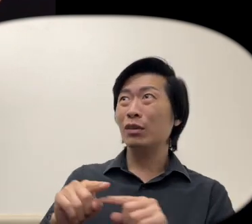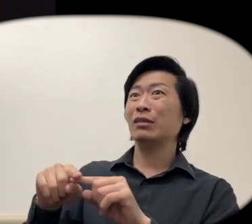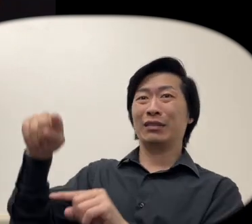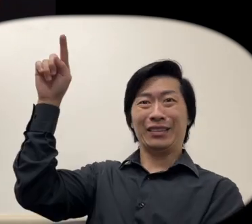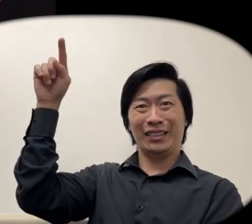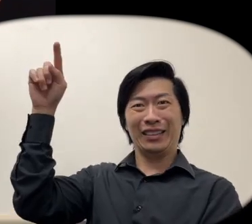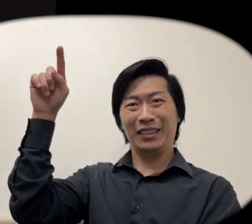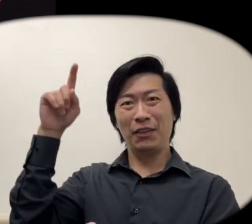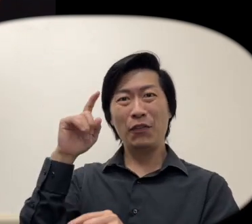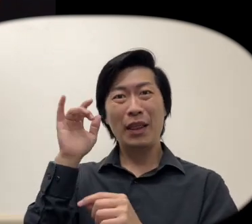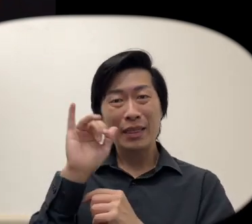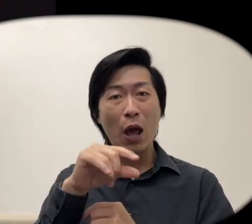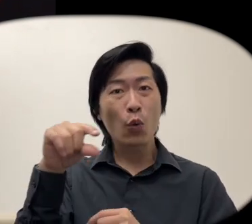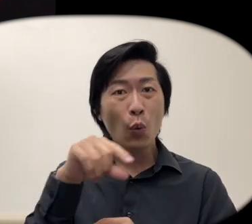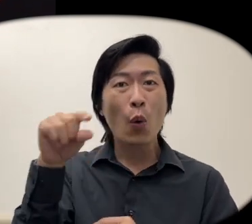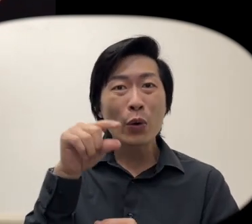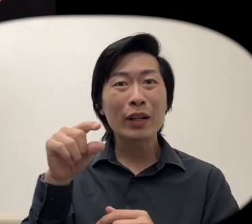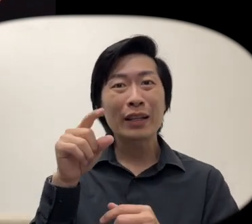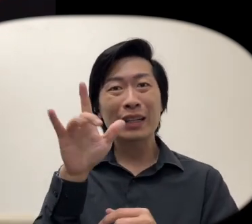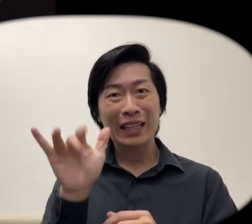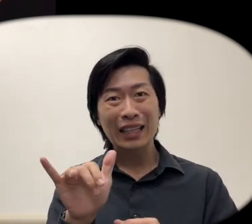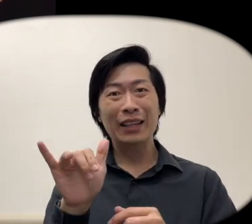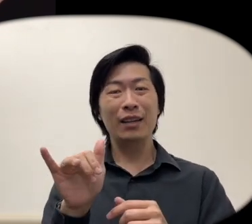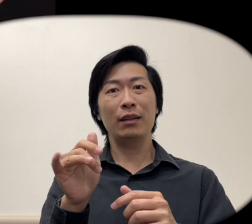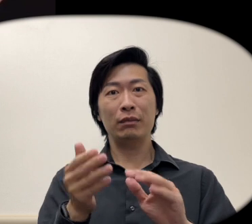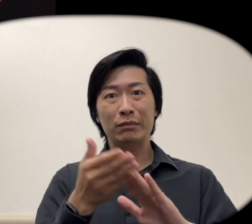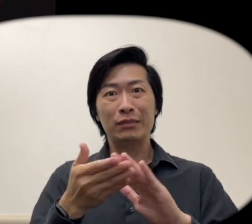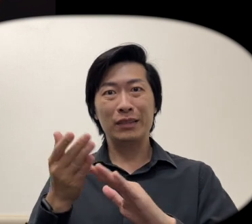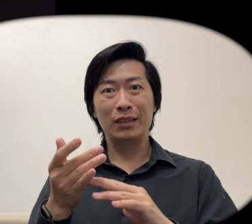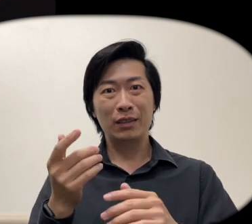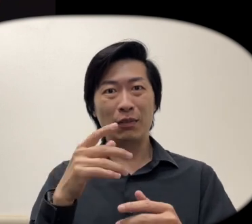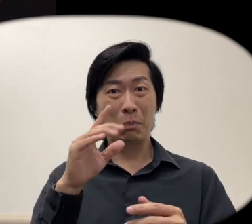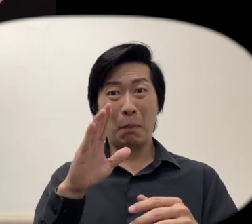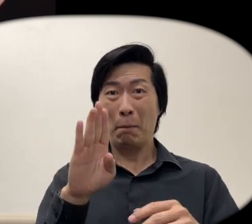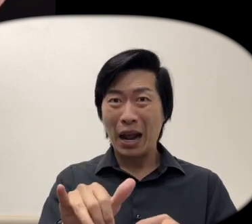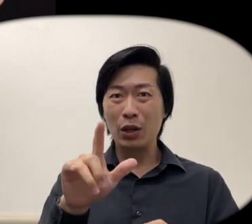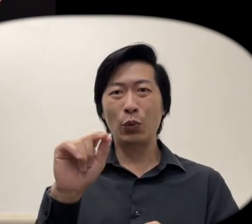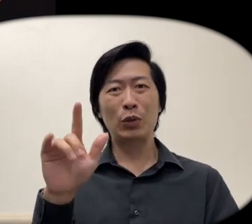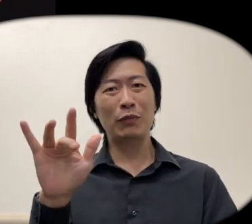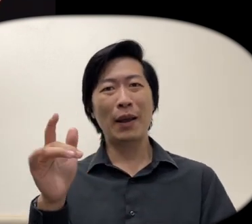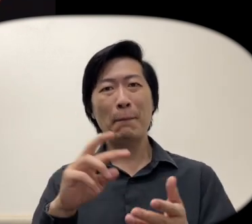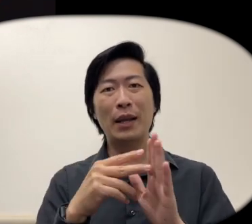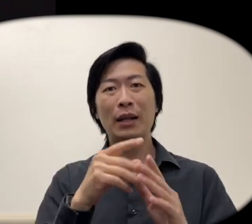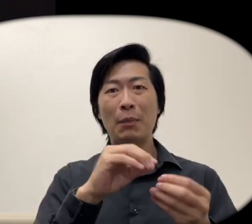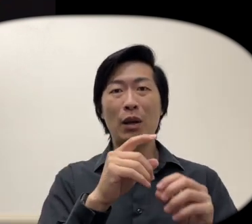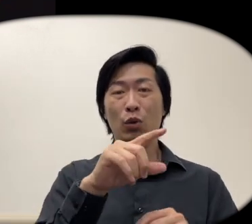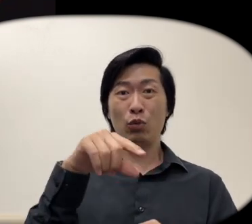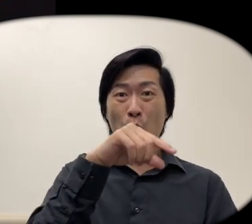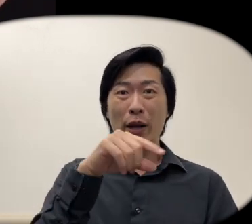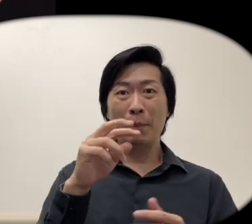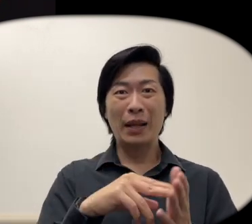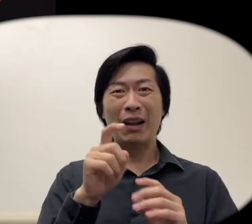rate perspective to reach 1 million units by 2025. Because these numbers are quarterly, it basically means they have to do 250,000 units